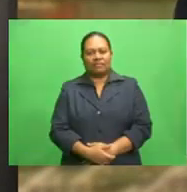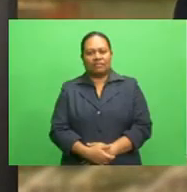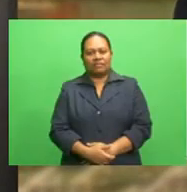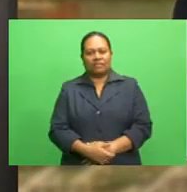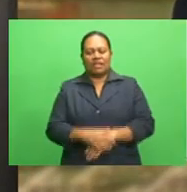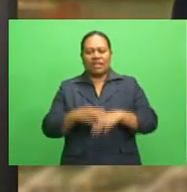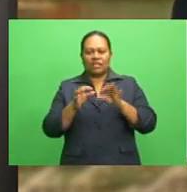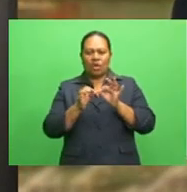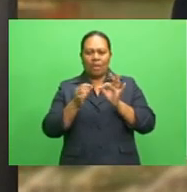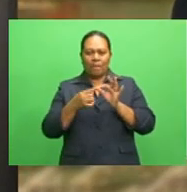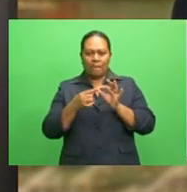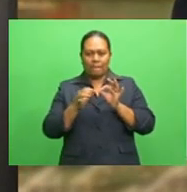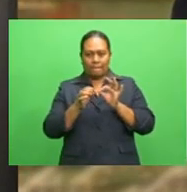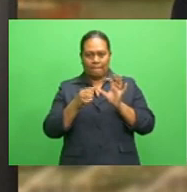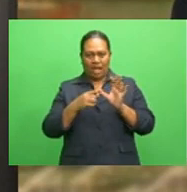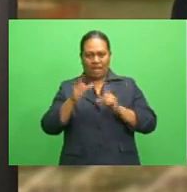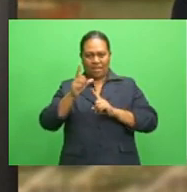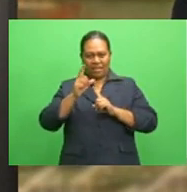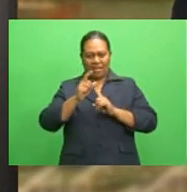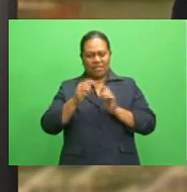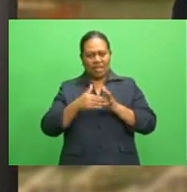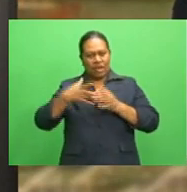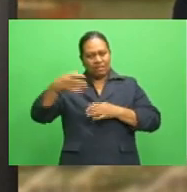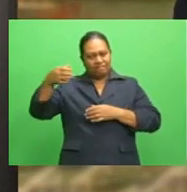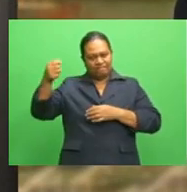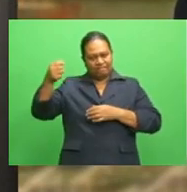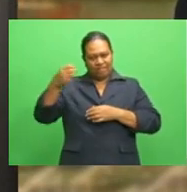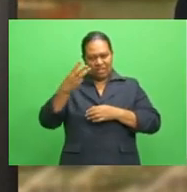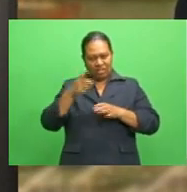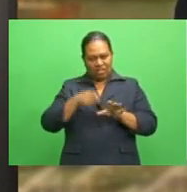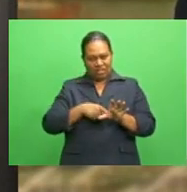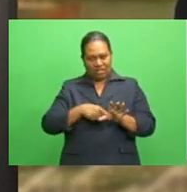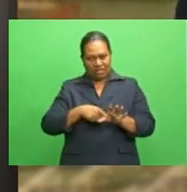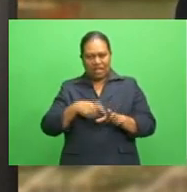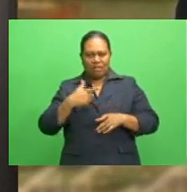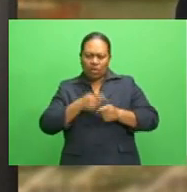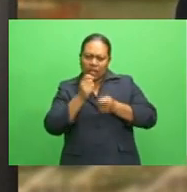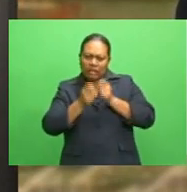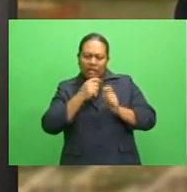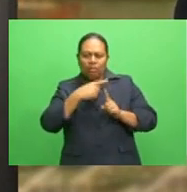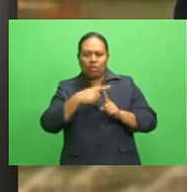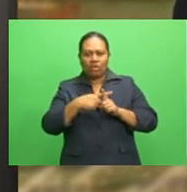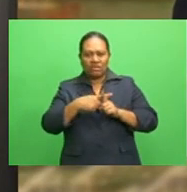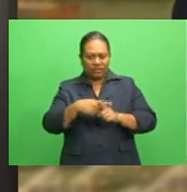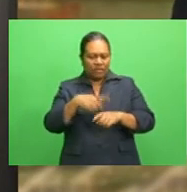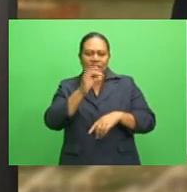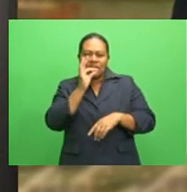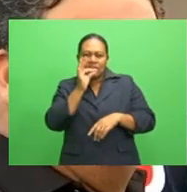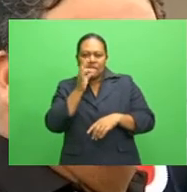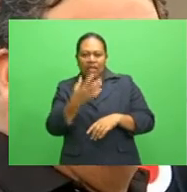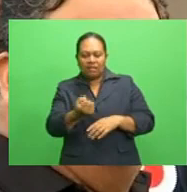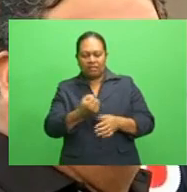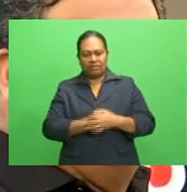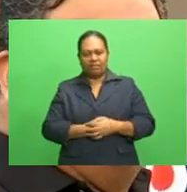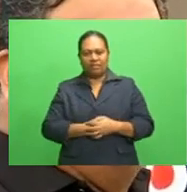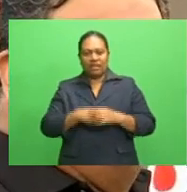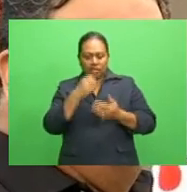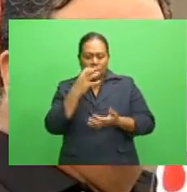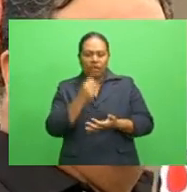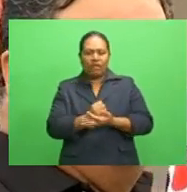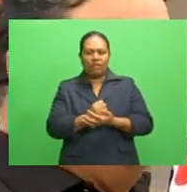Bar football captain Saula Wanga has been suspended for 3 years after testing positive for marijuana. This has been confirmed